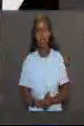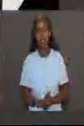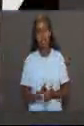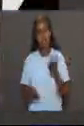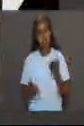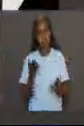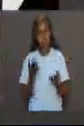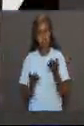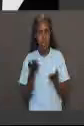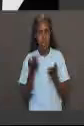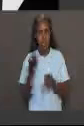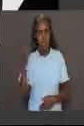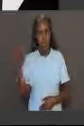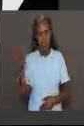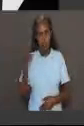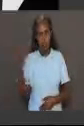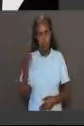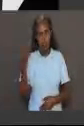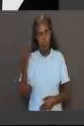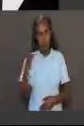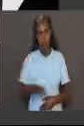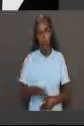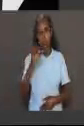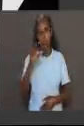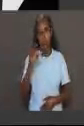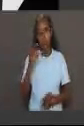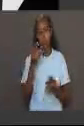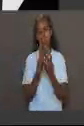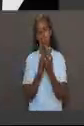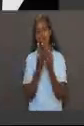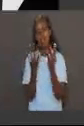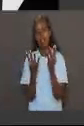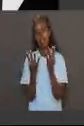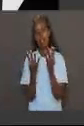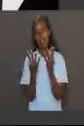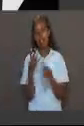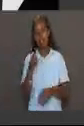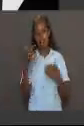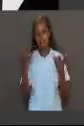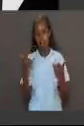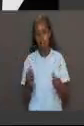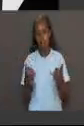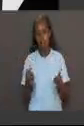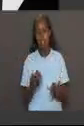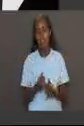Perhaps they always seem to pick the right cards when you are playing a